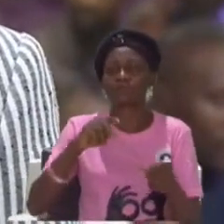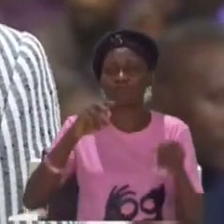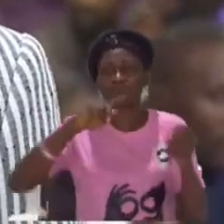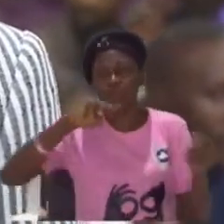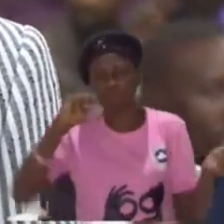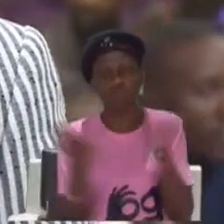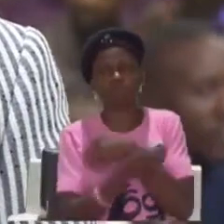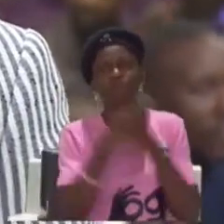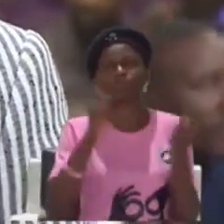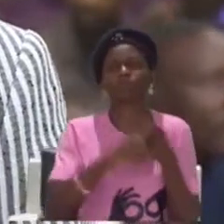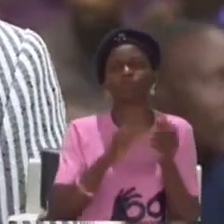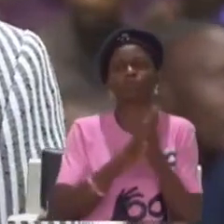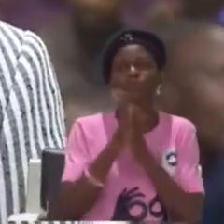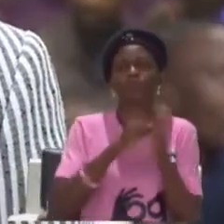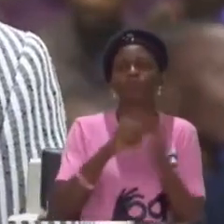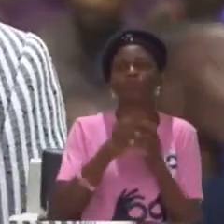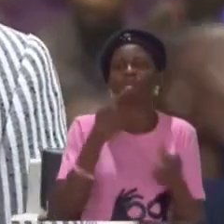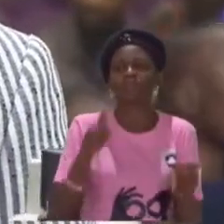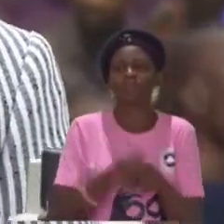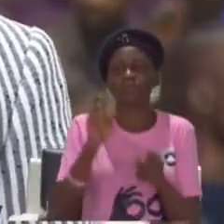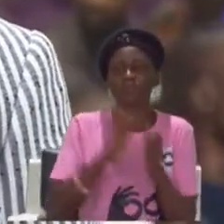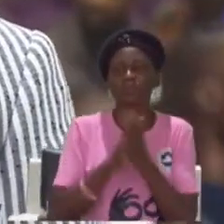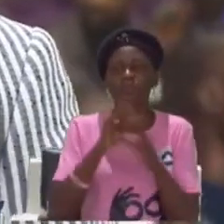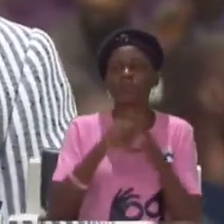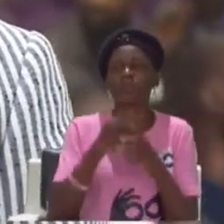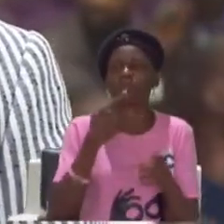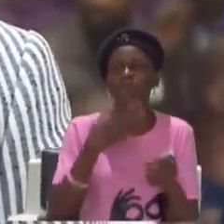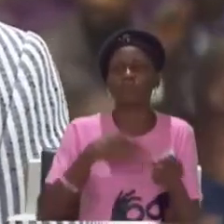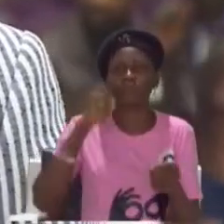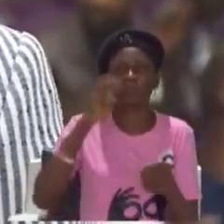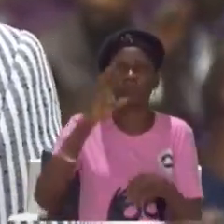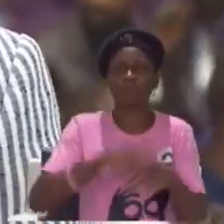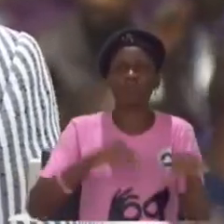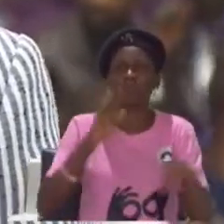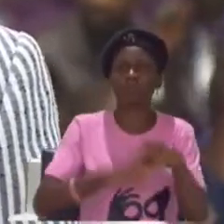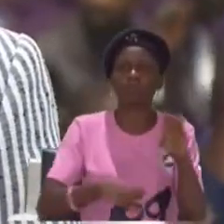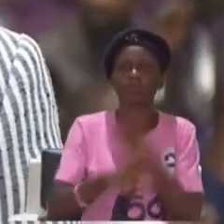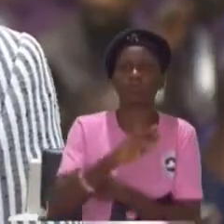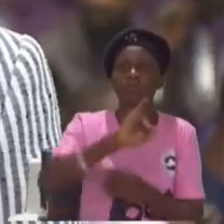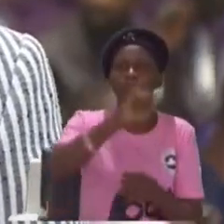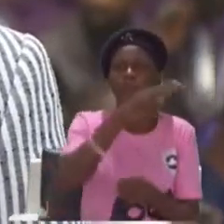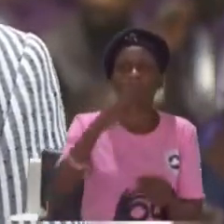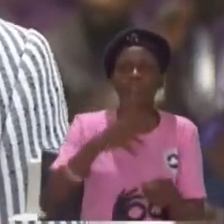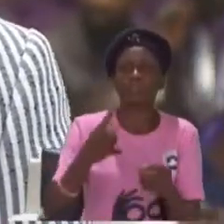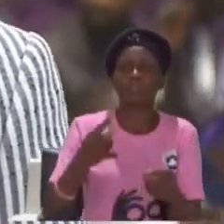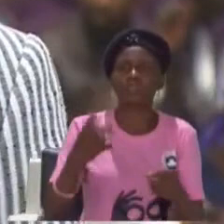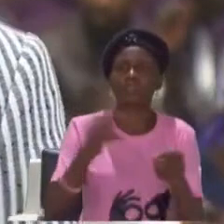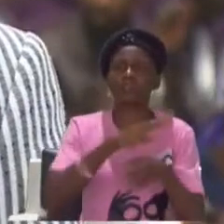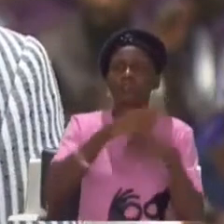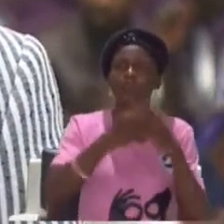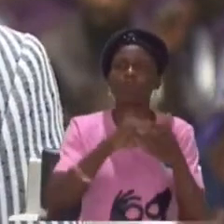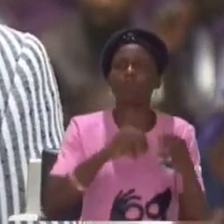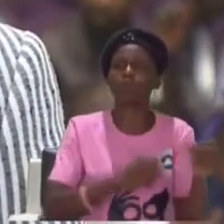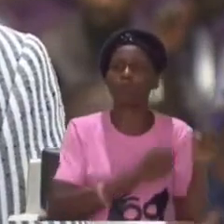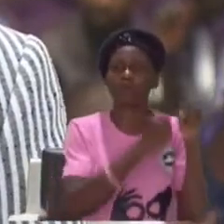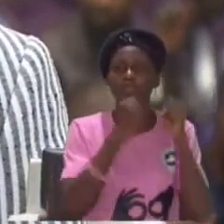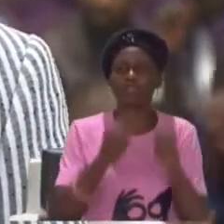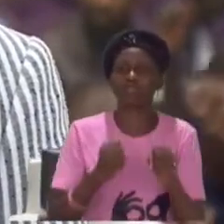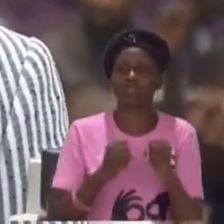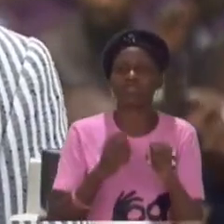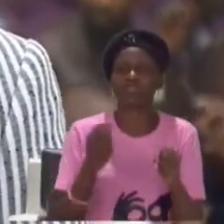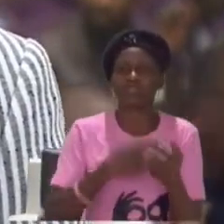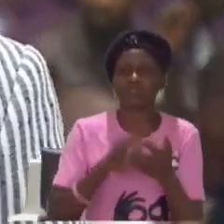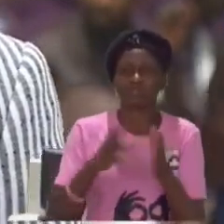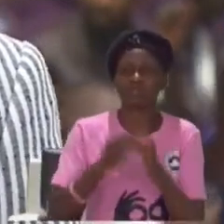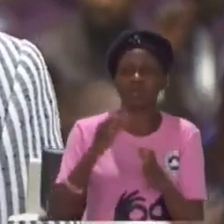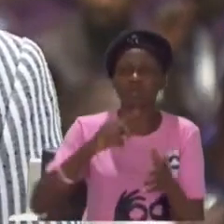in tongues. And as he was praying in tongues, and I was calling on God, Jehovah the Almighty, suddenly the Holy